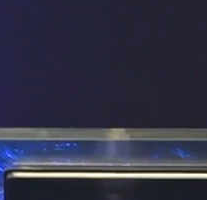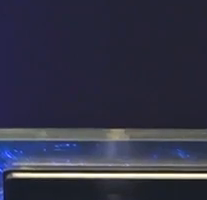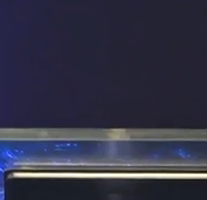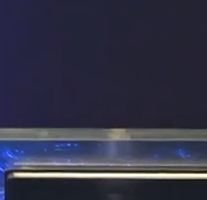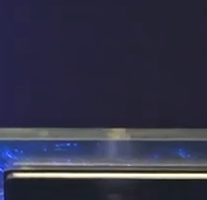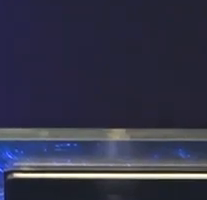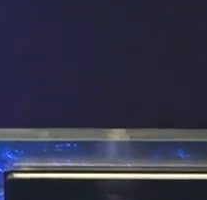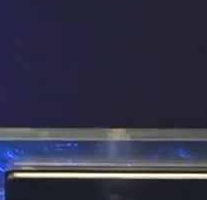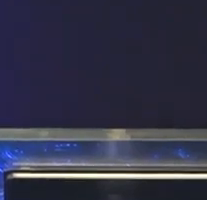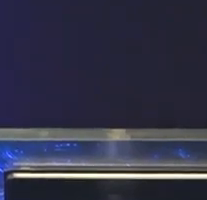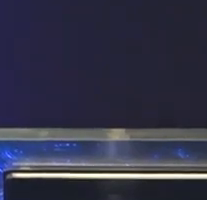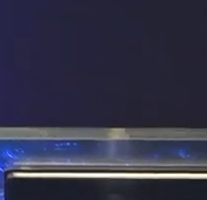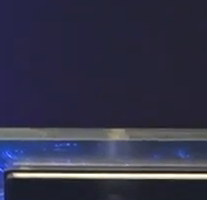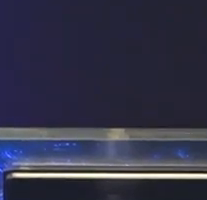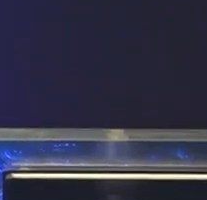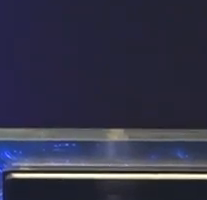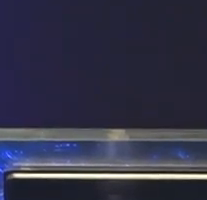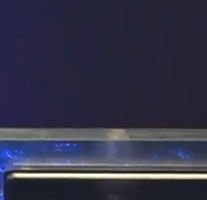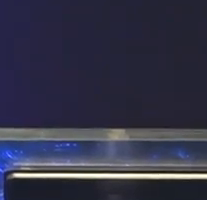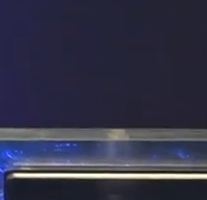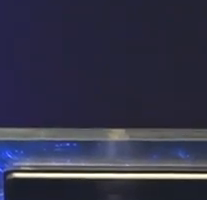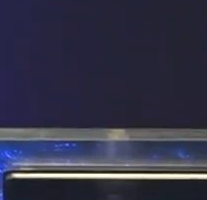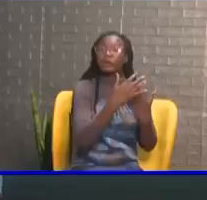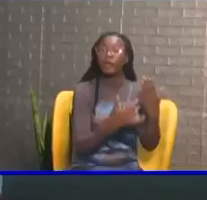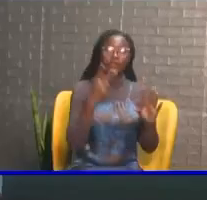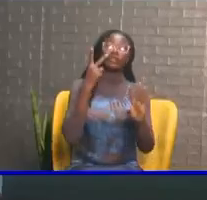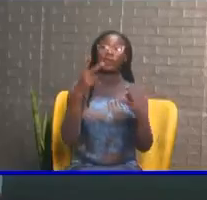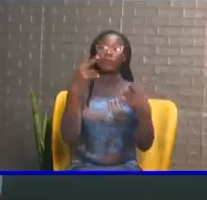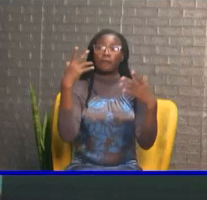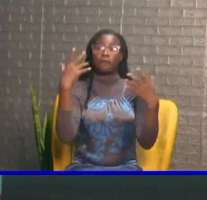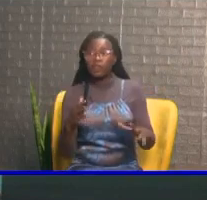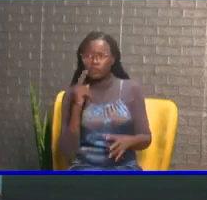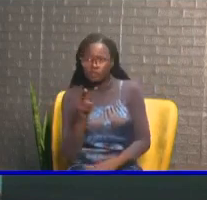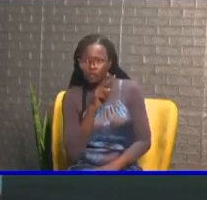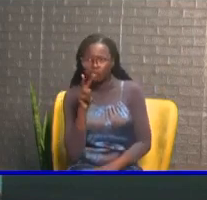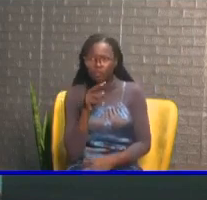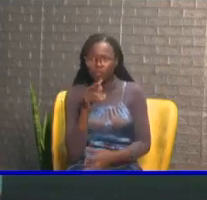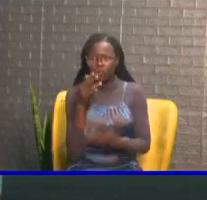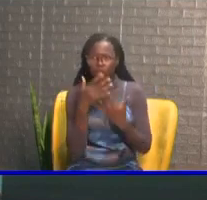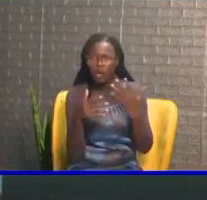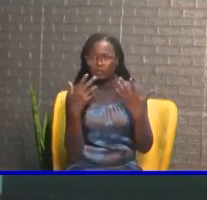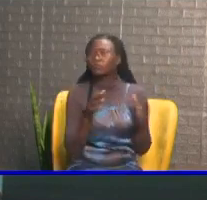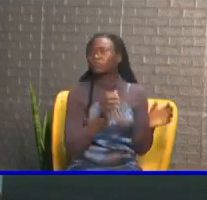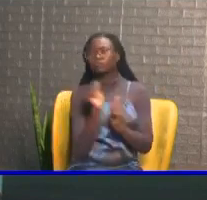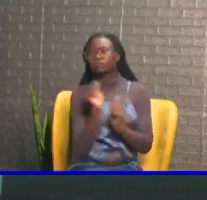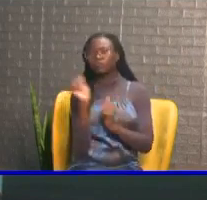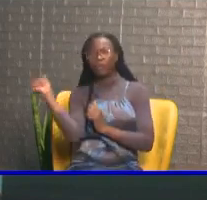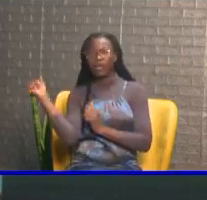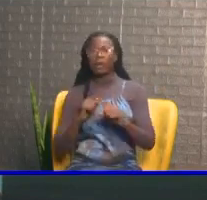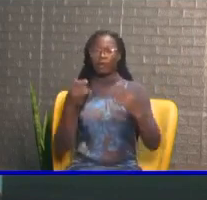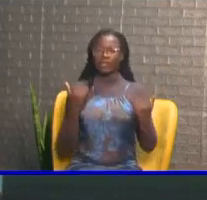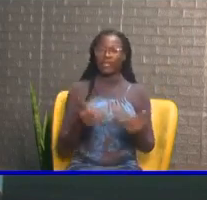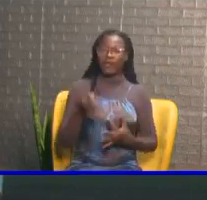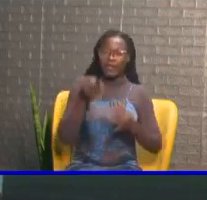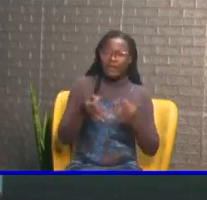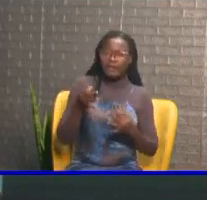He said, apply the blood. So which means was going, he saw the blood. If you ate the flesh and you didn't apply the blood, it was coming to take you out. But